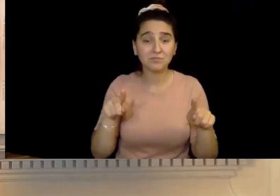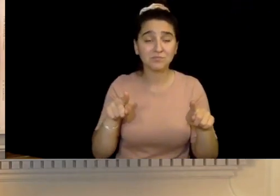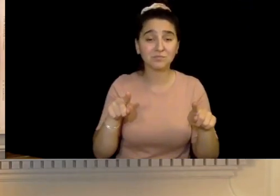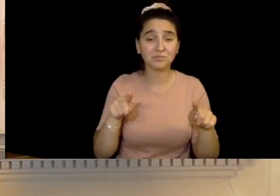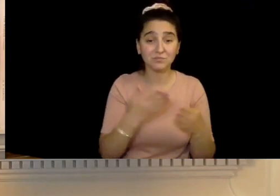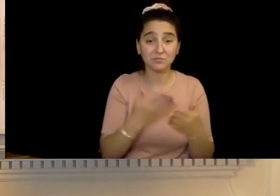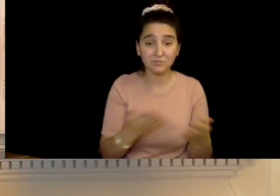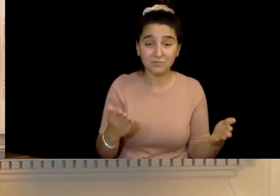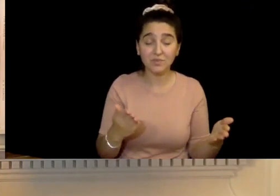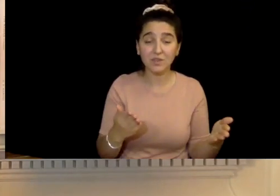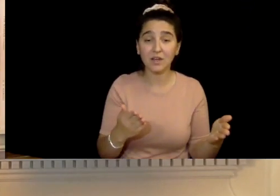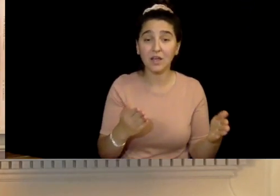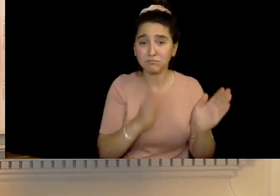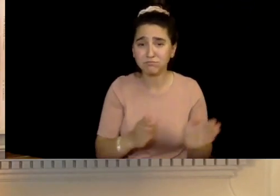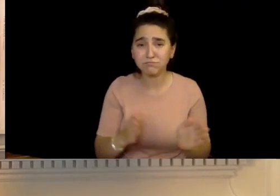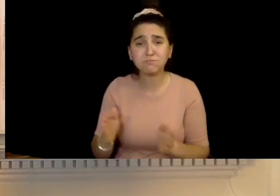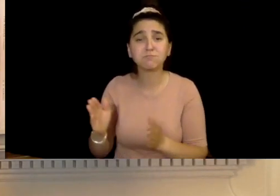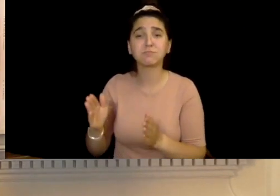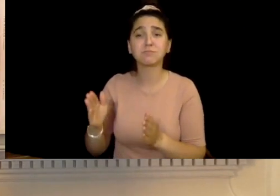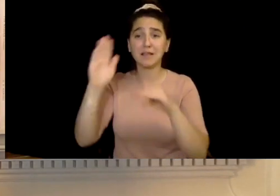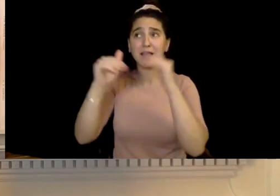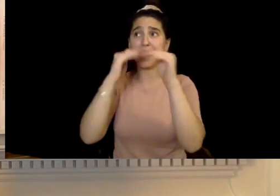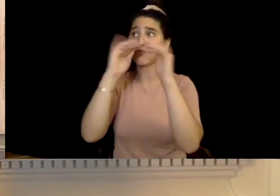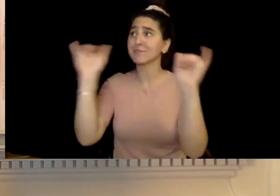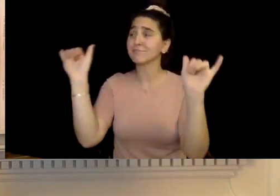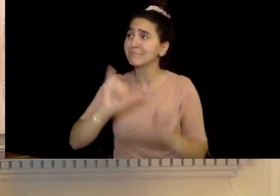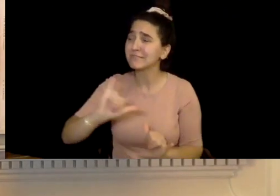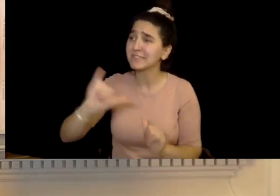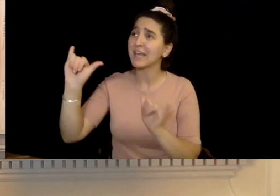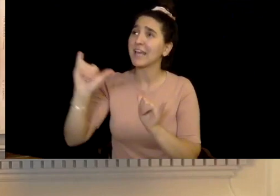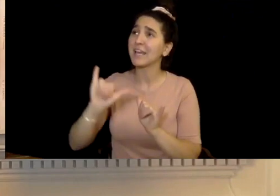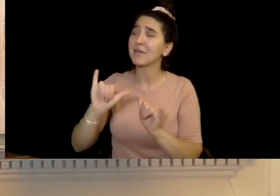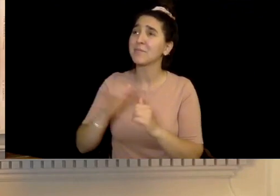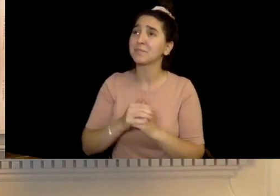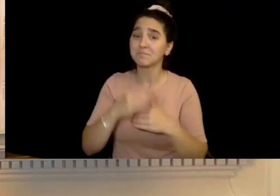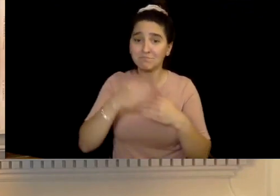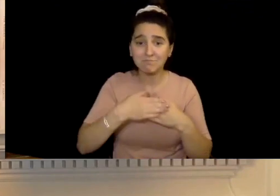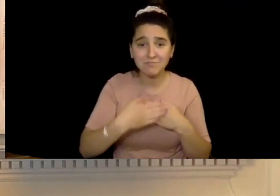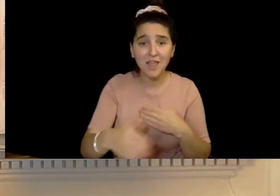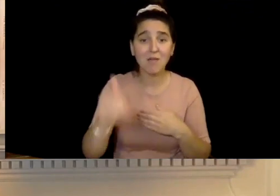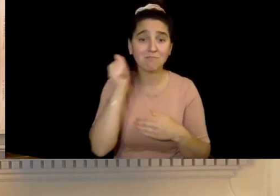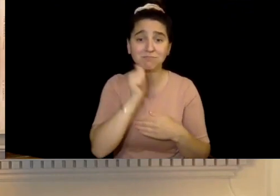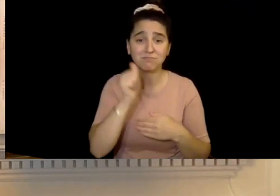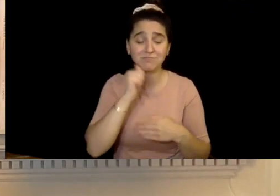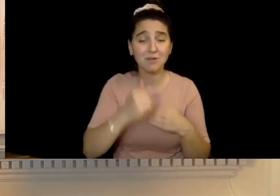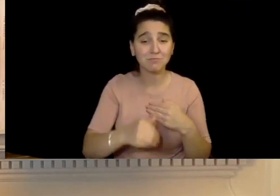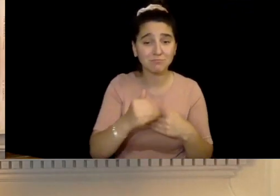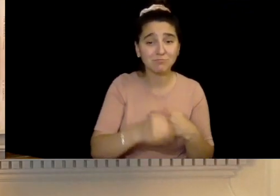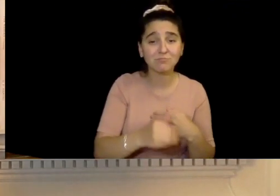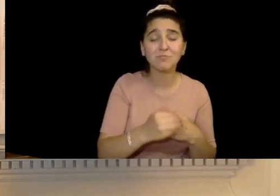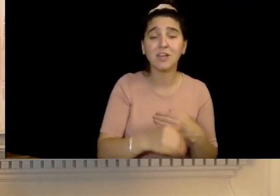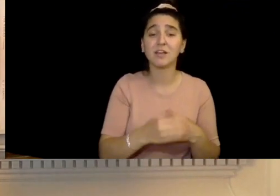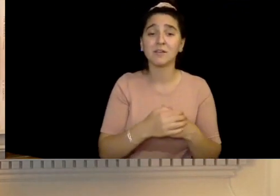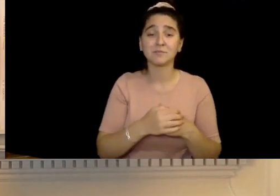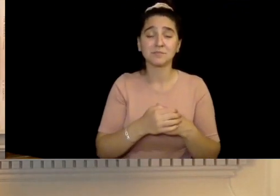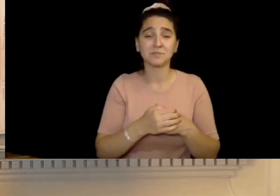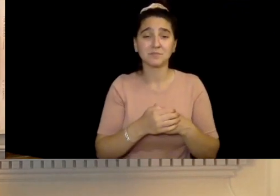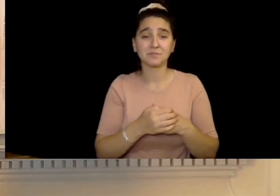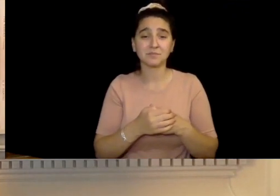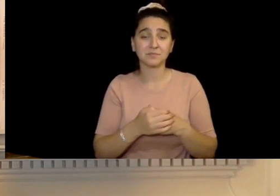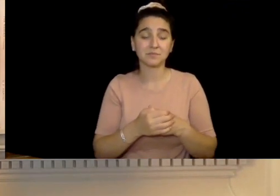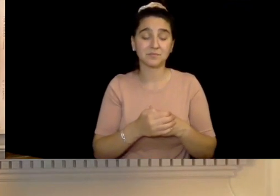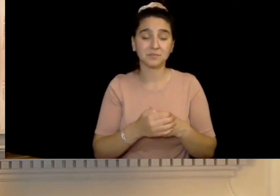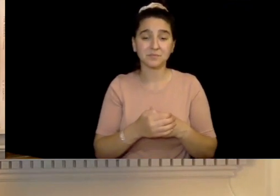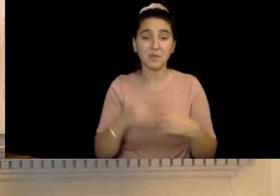Thy will be done on earth as it is in heaven. And give us this day our daily bread and forgive us our debts as we forgive